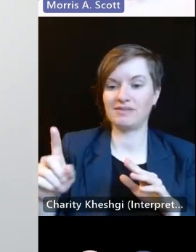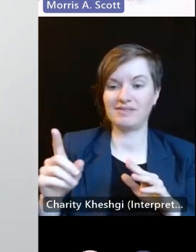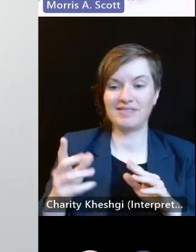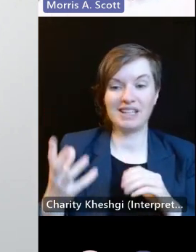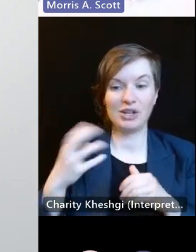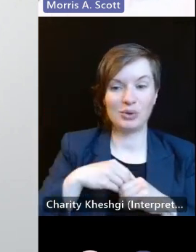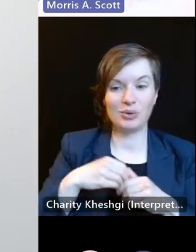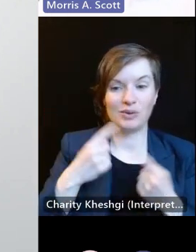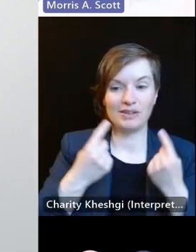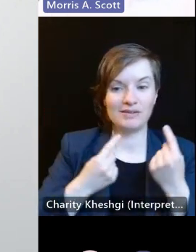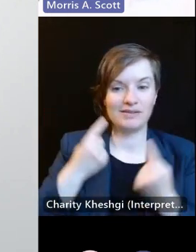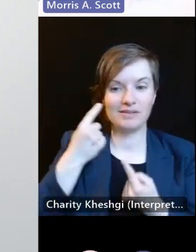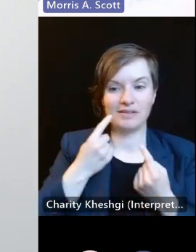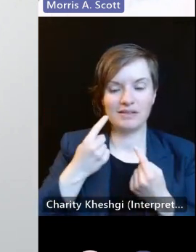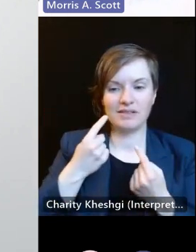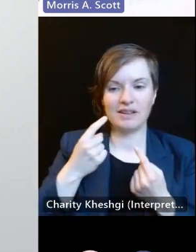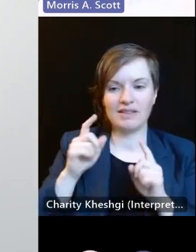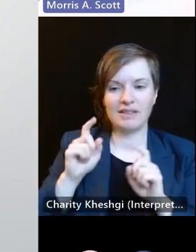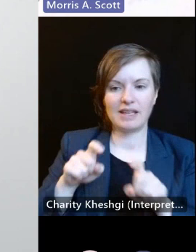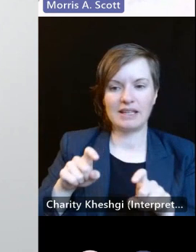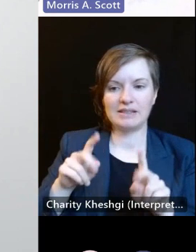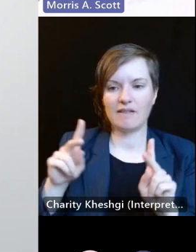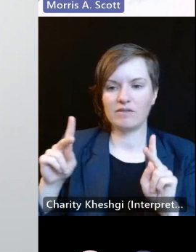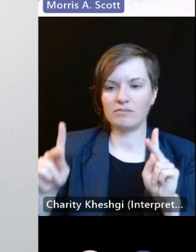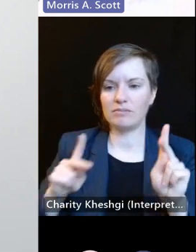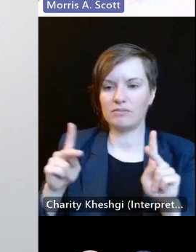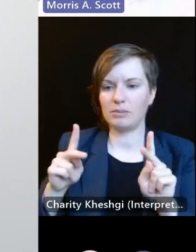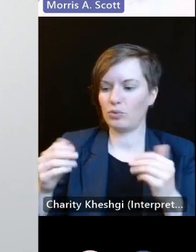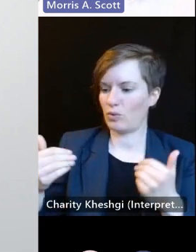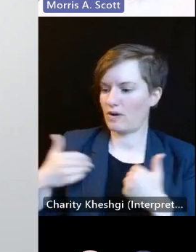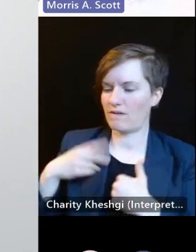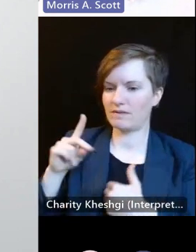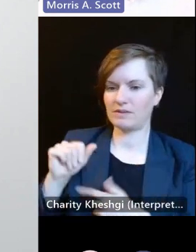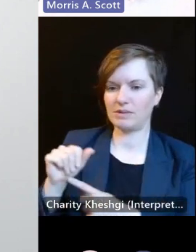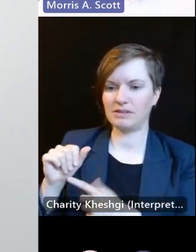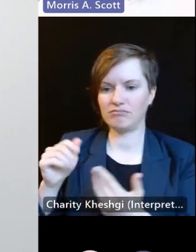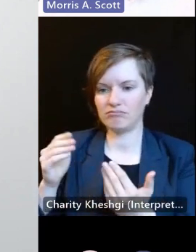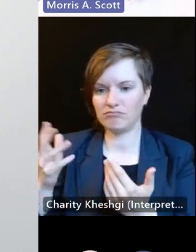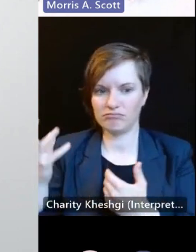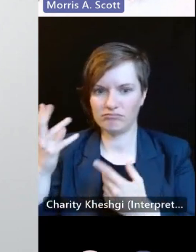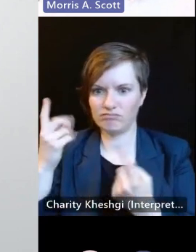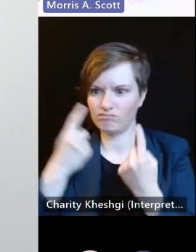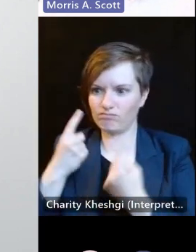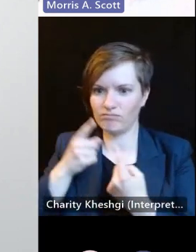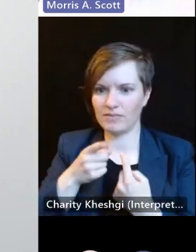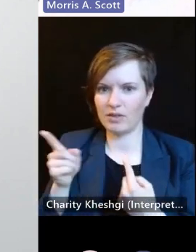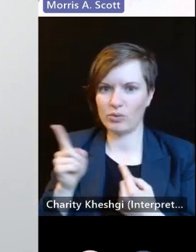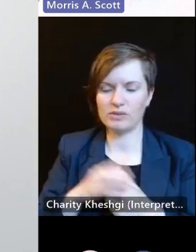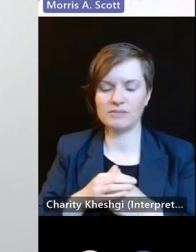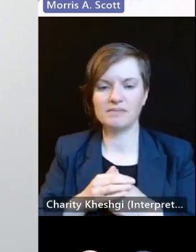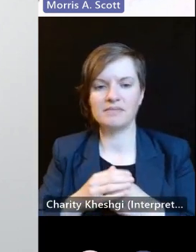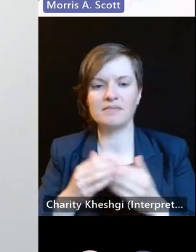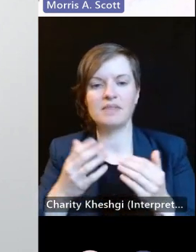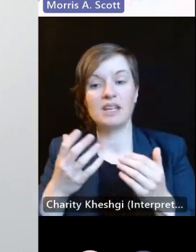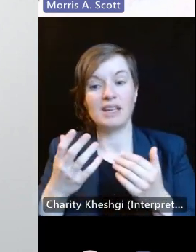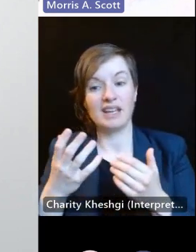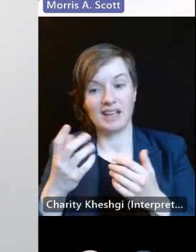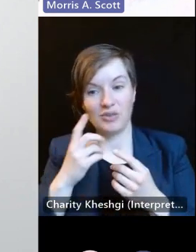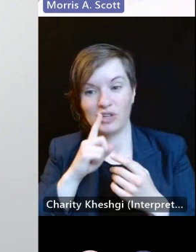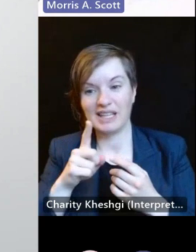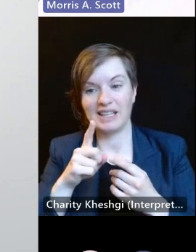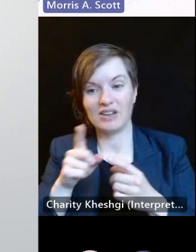with disabilities, which ensures effective communication. We talked about that before. Ensures